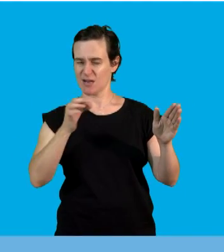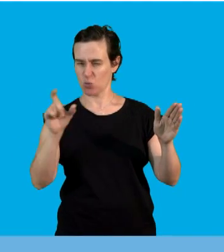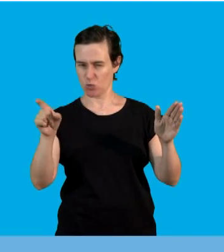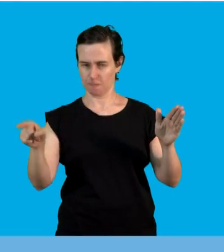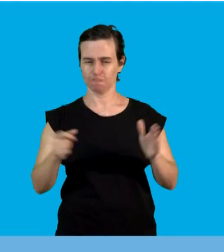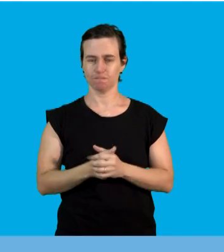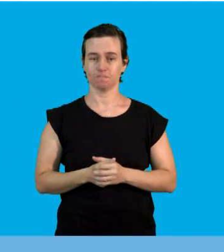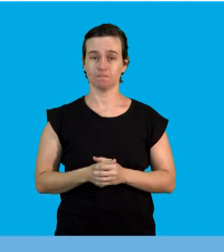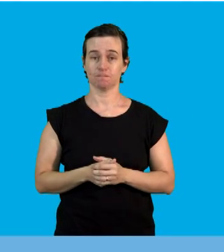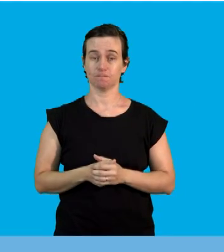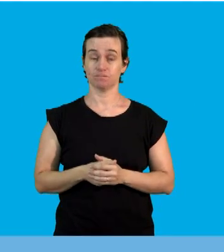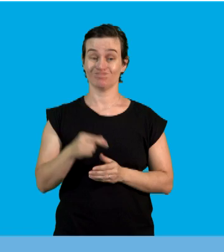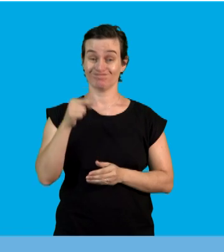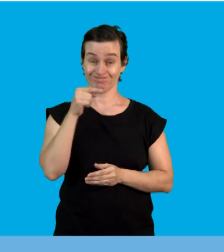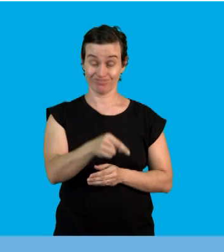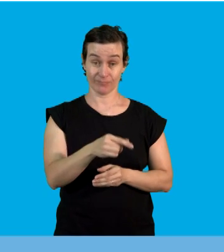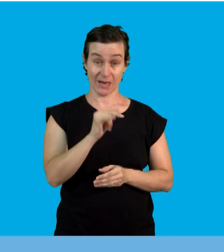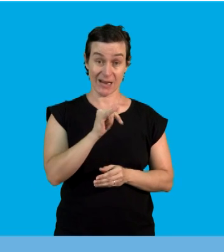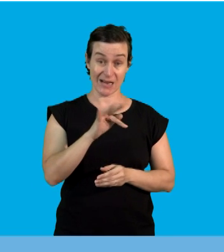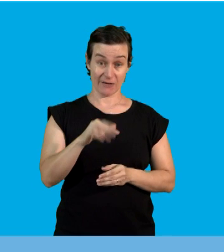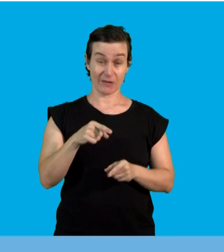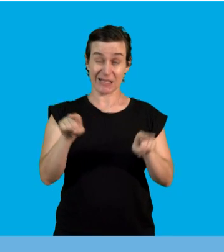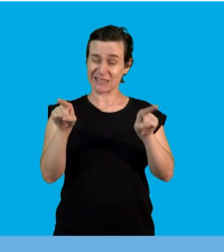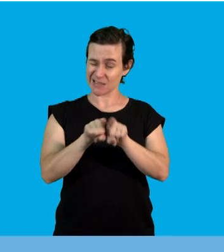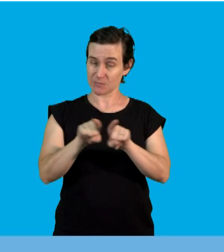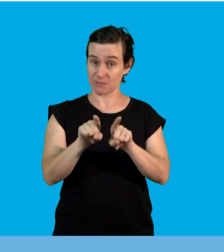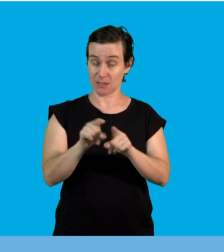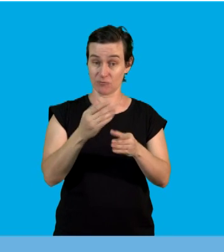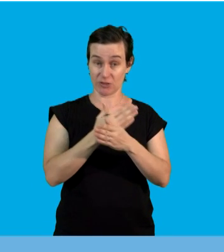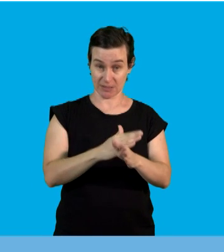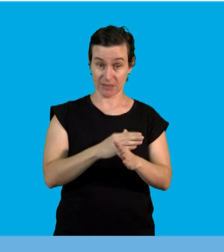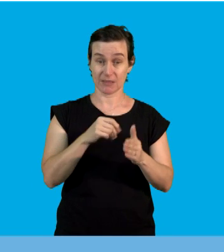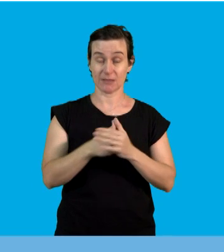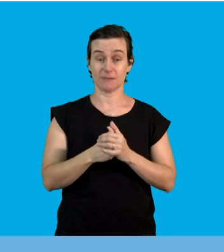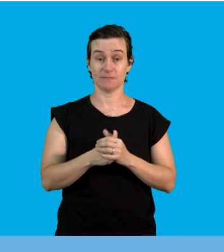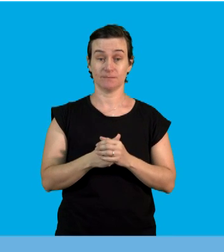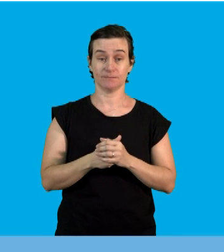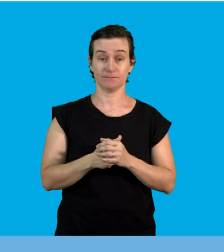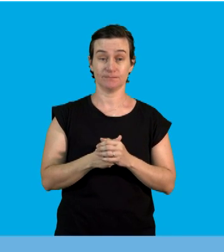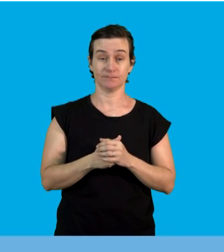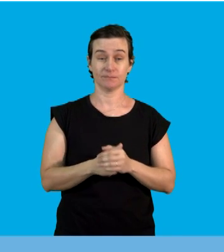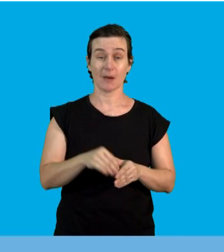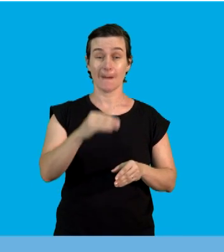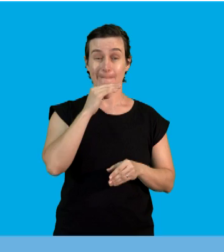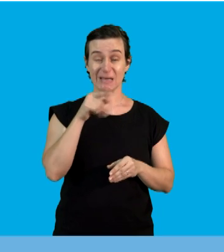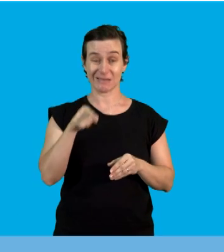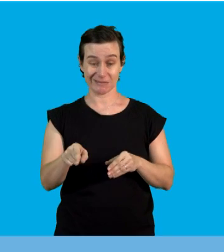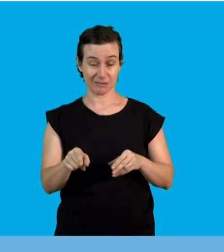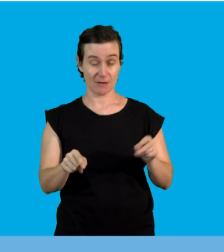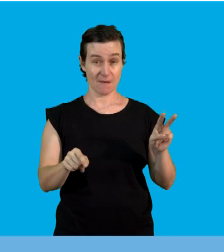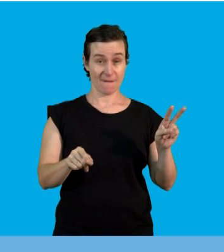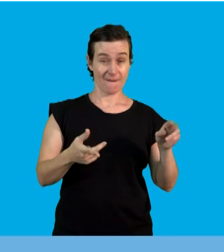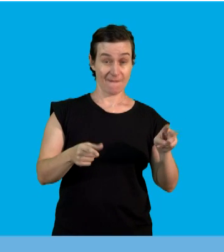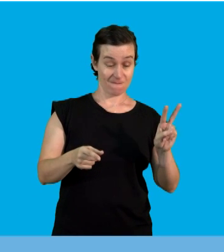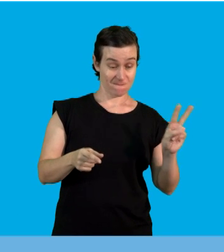here, we are saying for the same resistance, if this remains the same, these two will have a